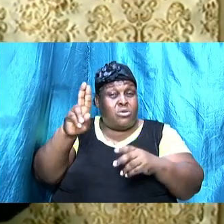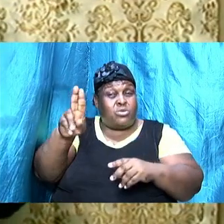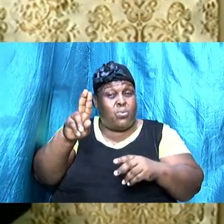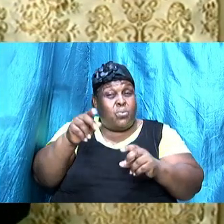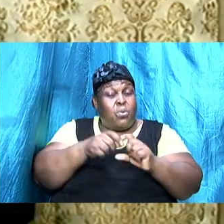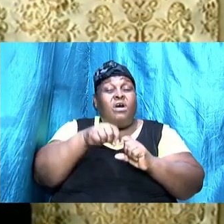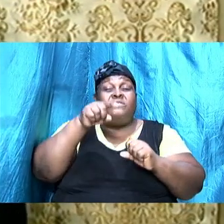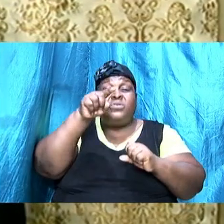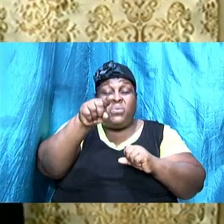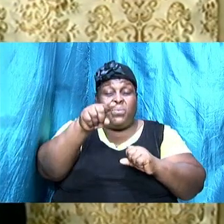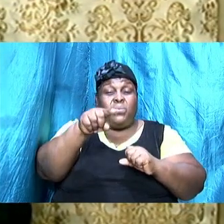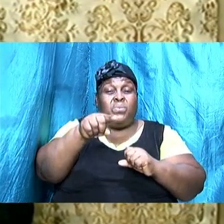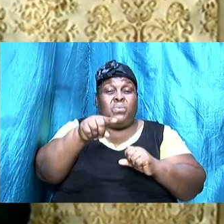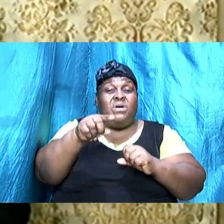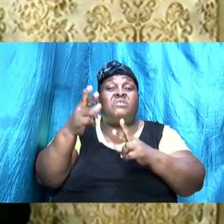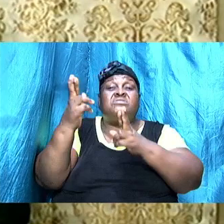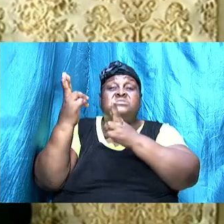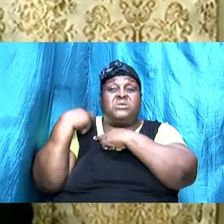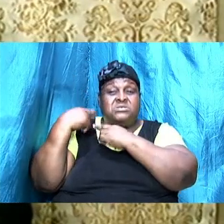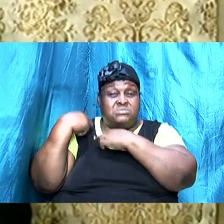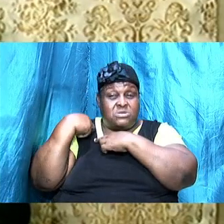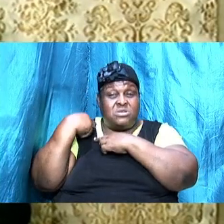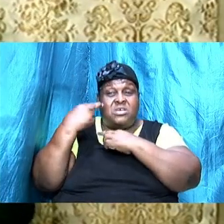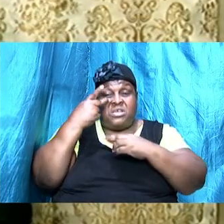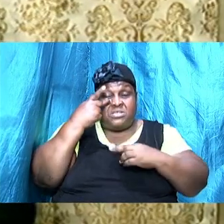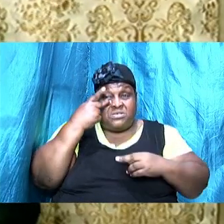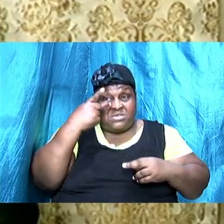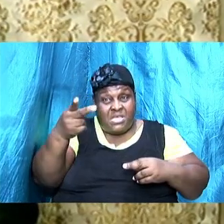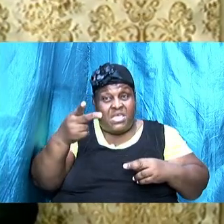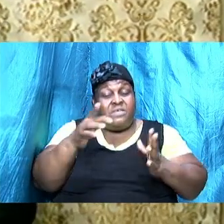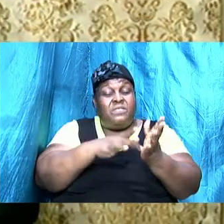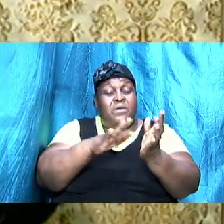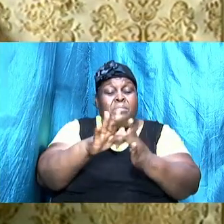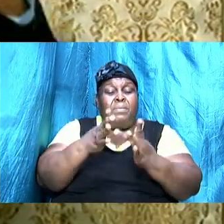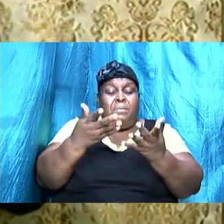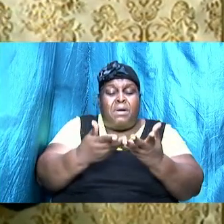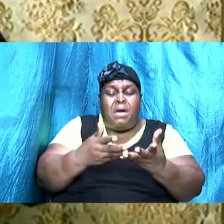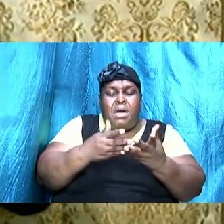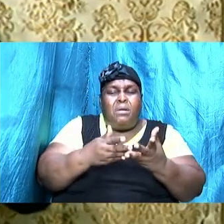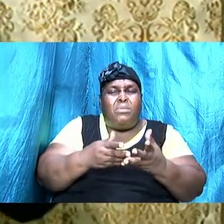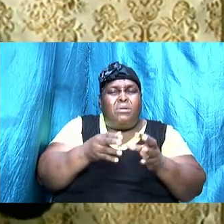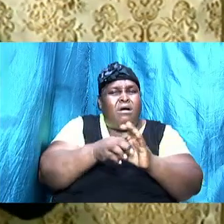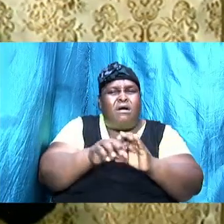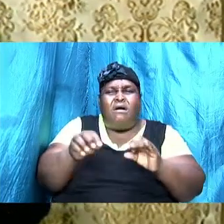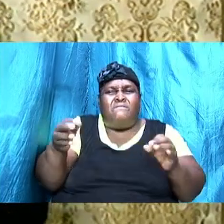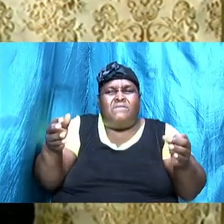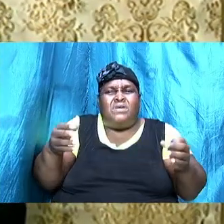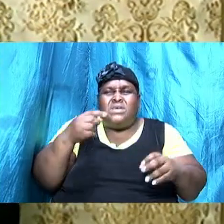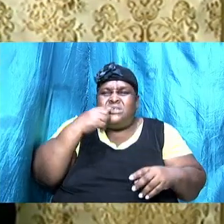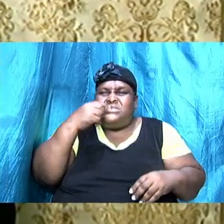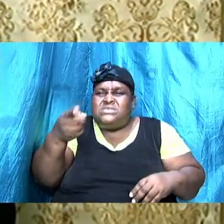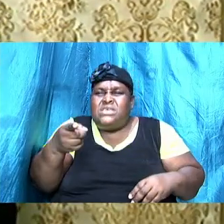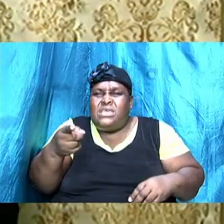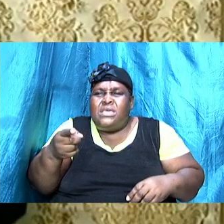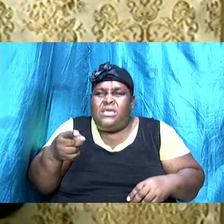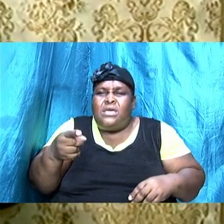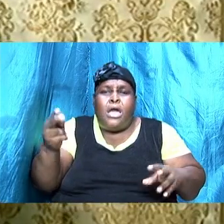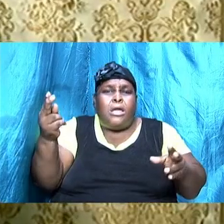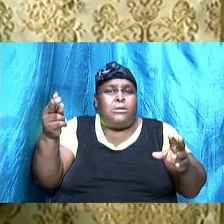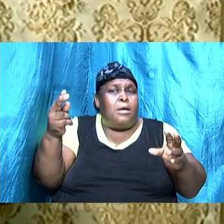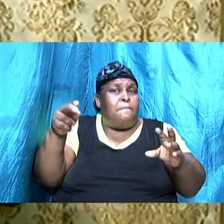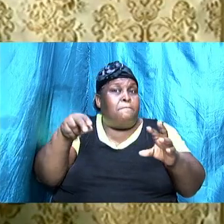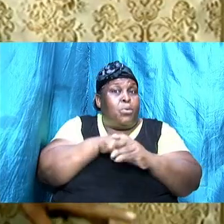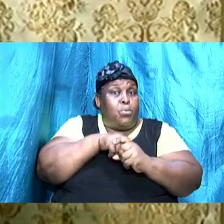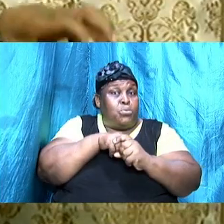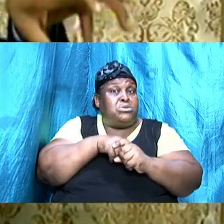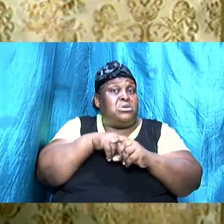Bible for what it is and to recognize the supremacy of the word of God, and both take action. Both